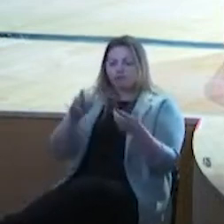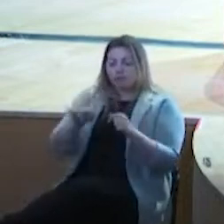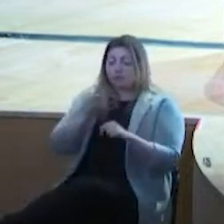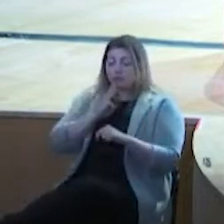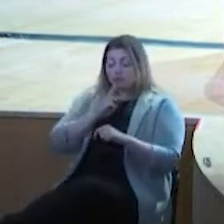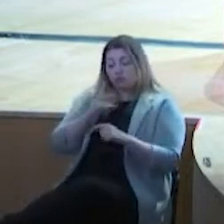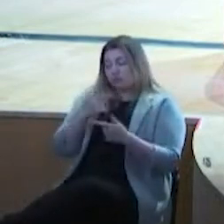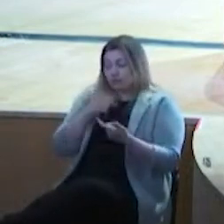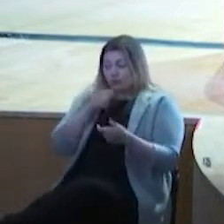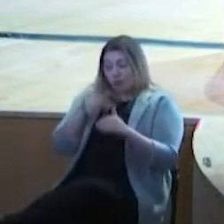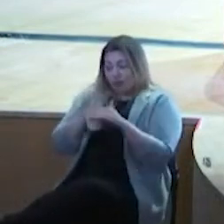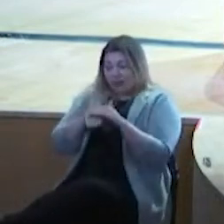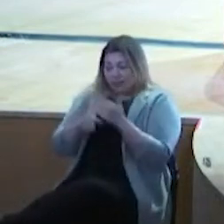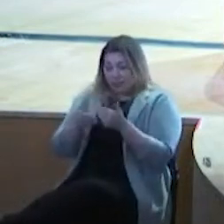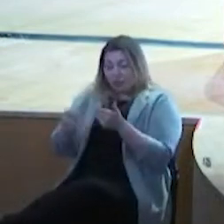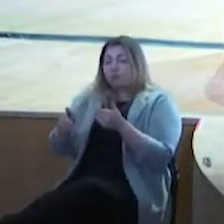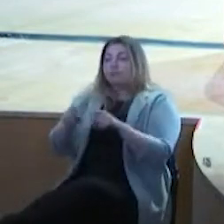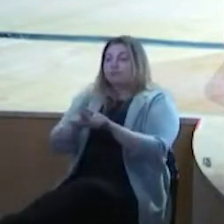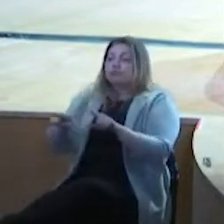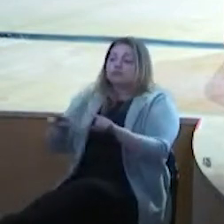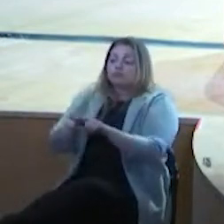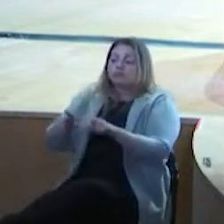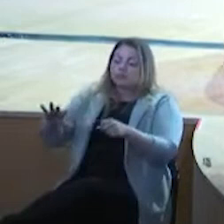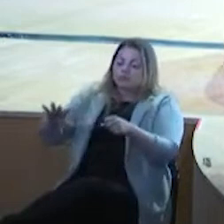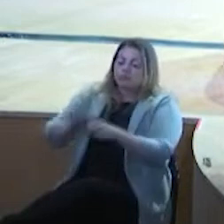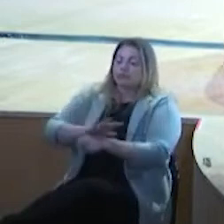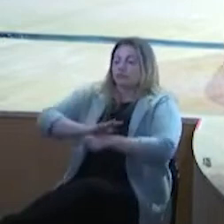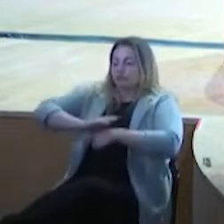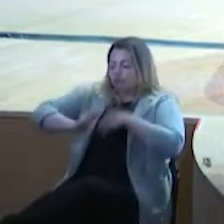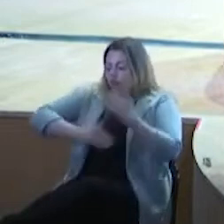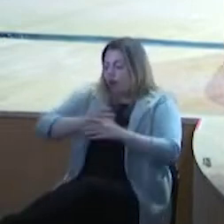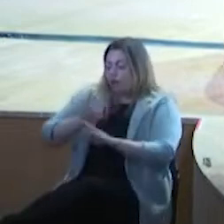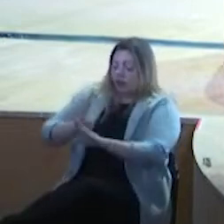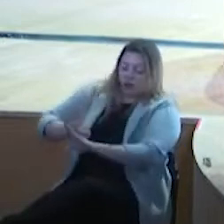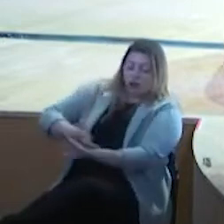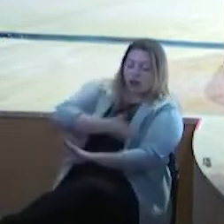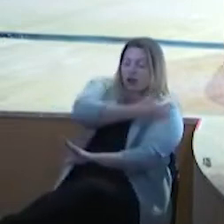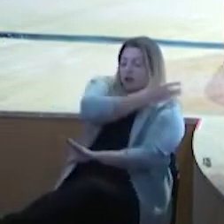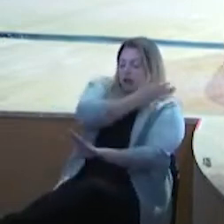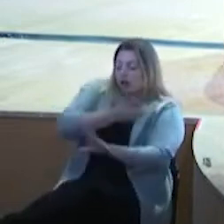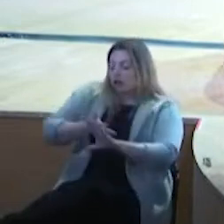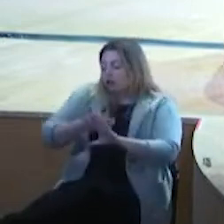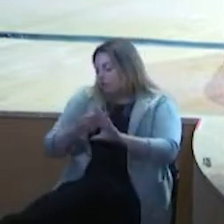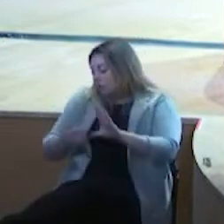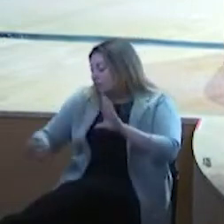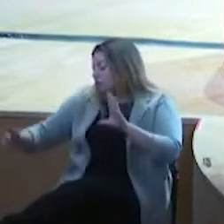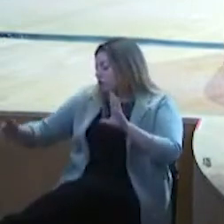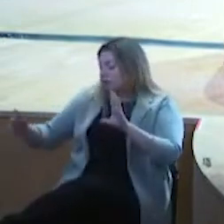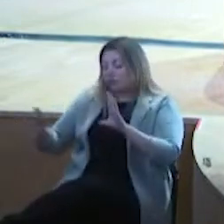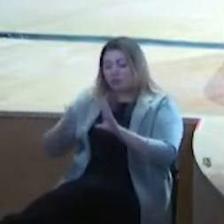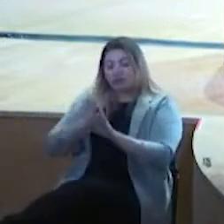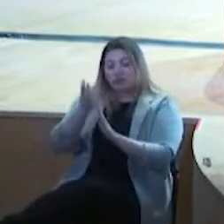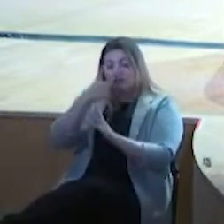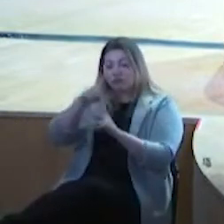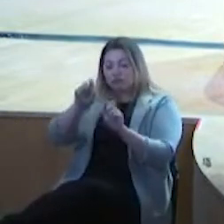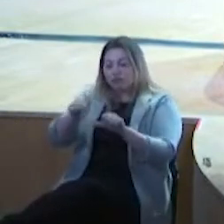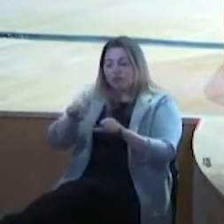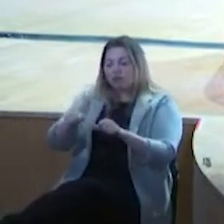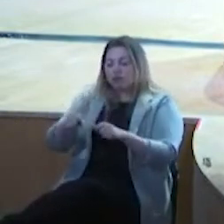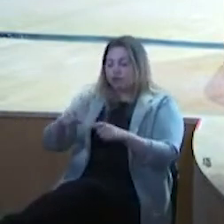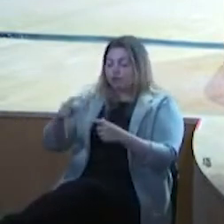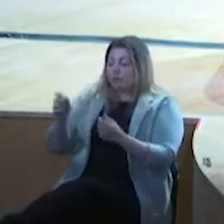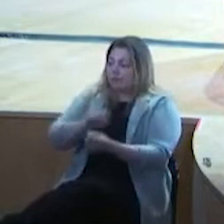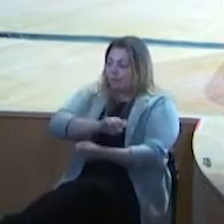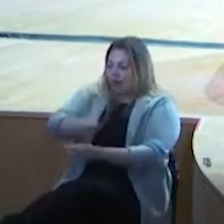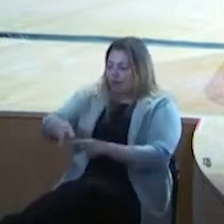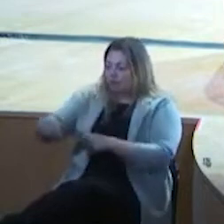to. It's the entire process that that water has to go through in order to find its way